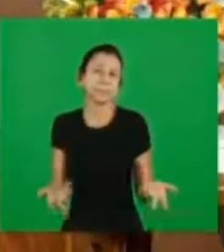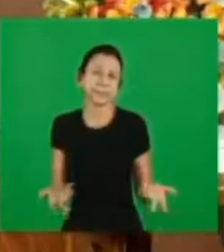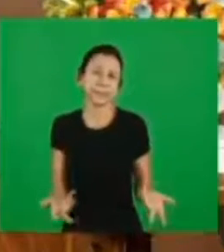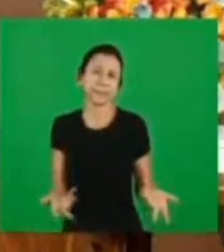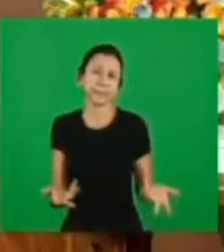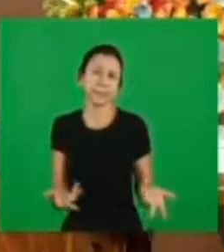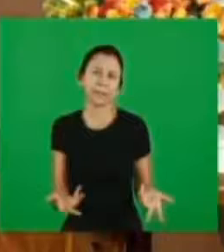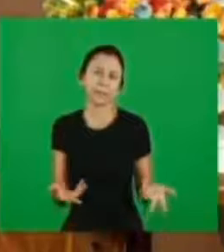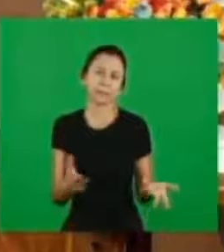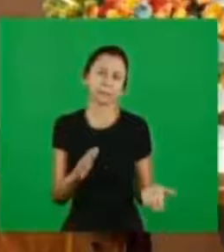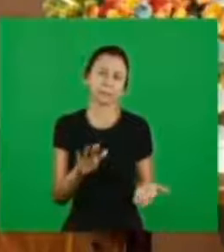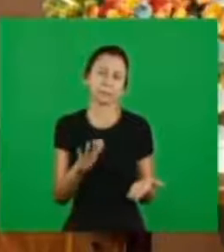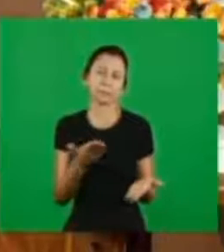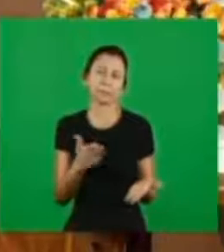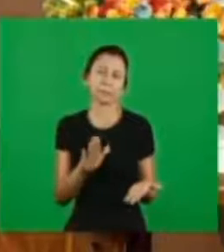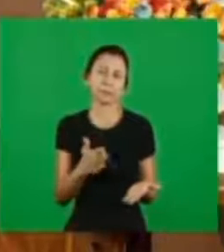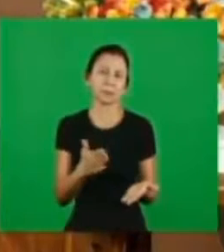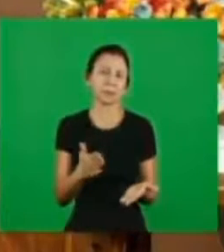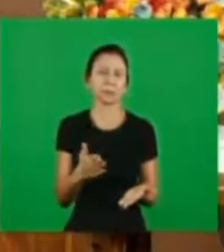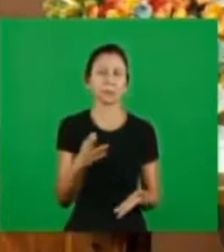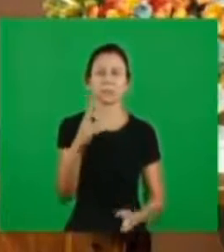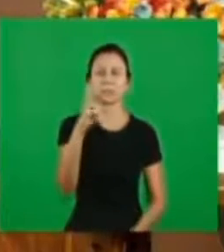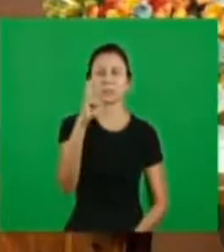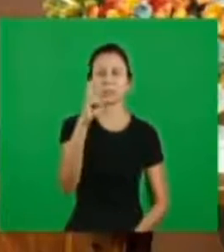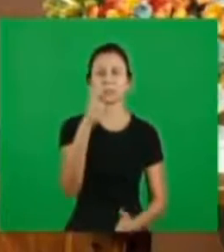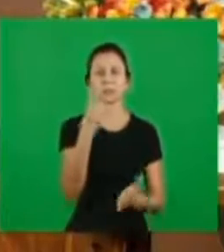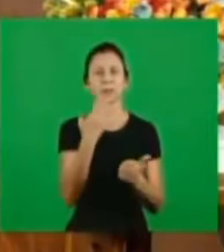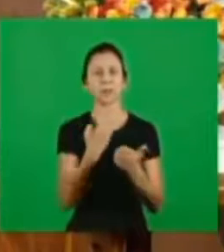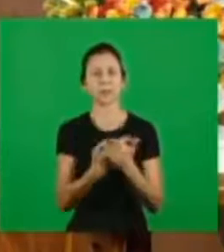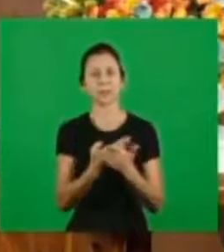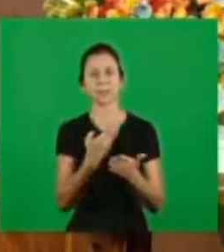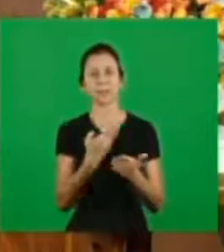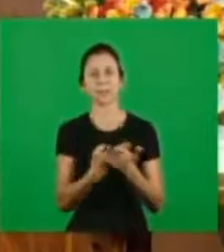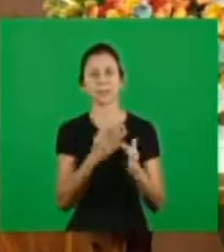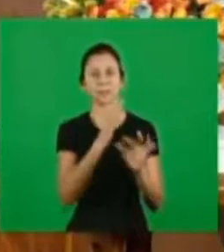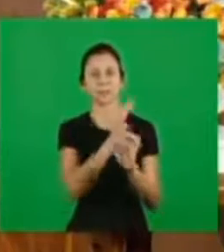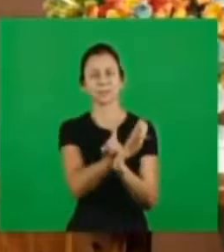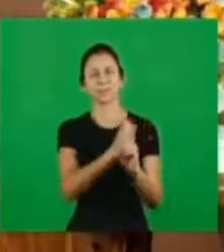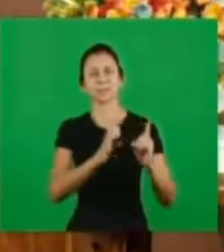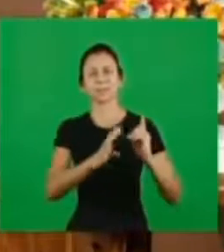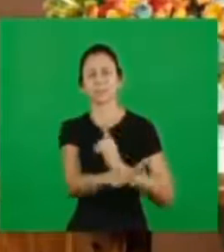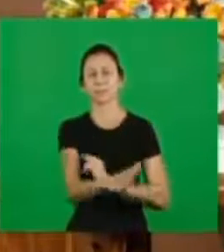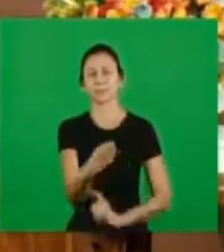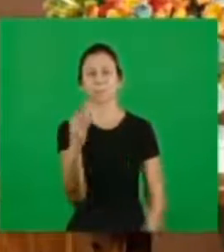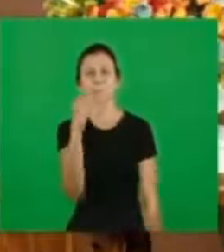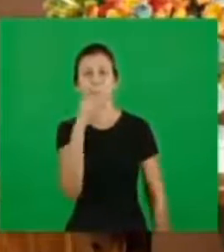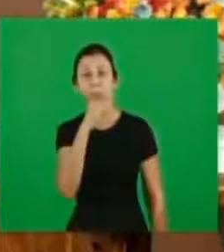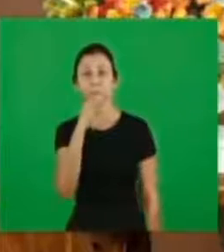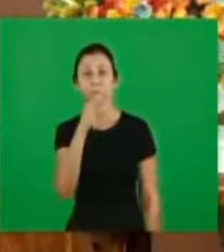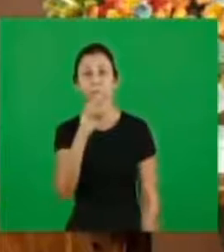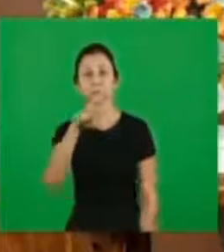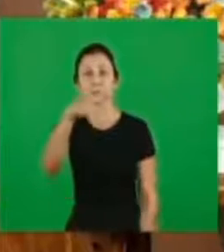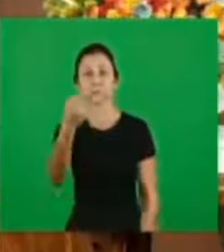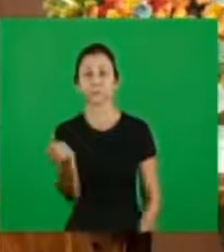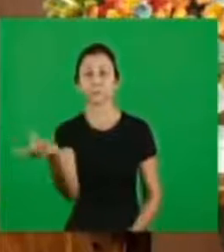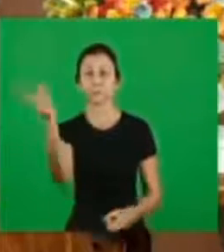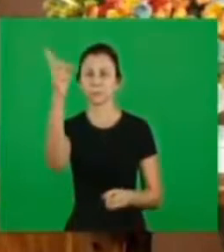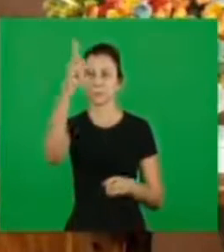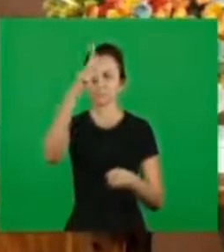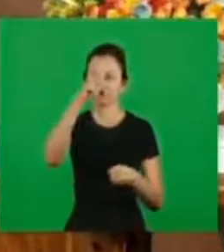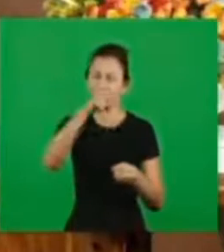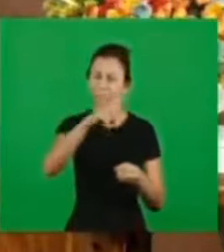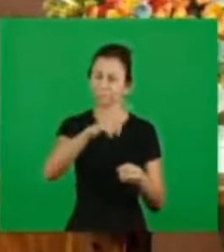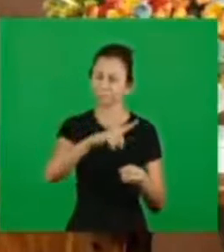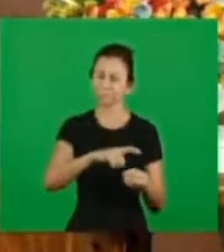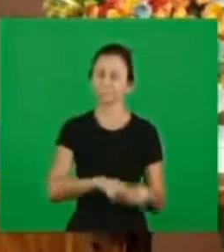a consideration of even 5 Sunday schools. But we're going to go quickly over them. But we're going to